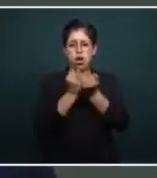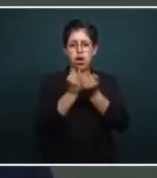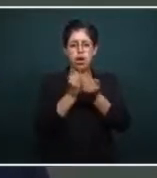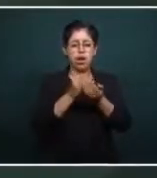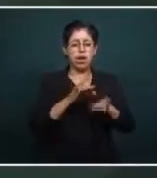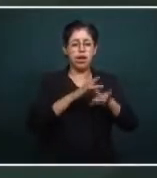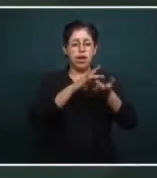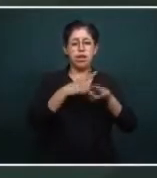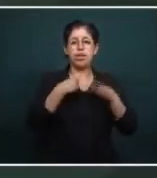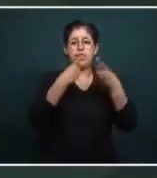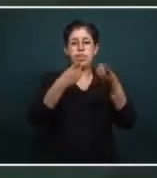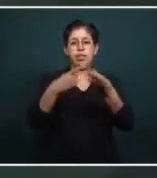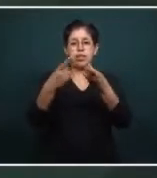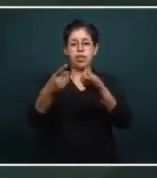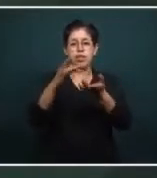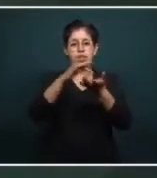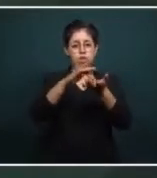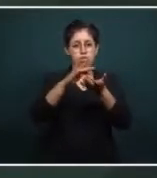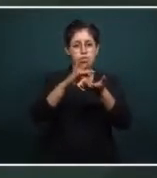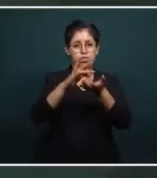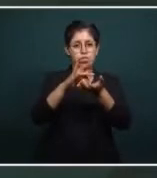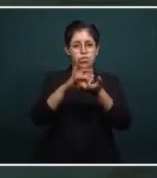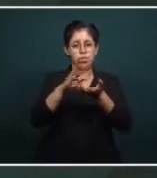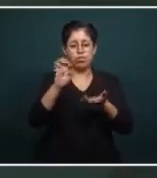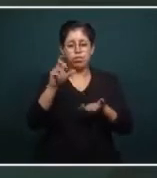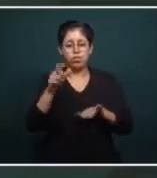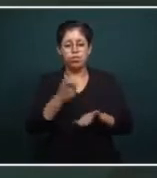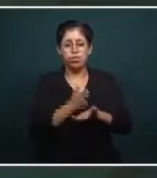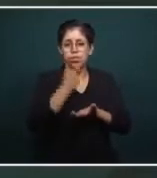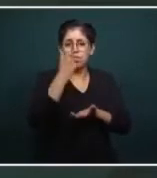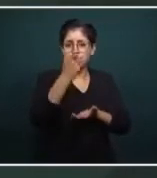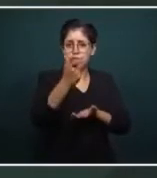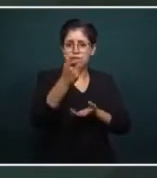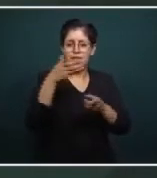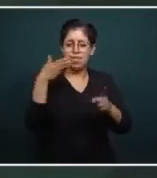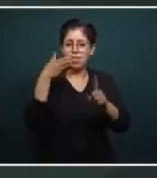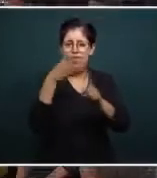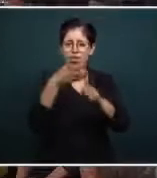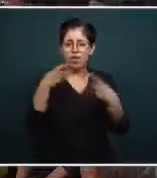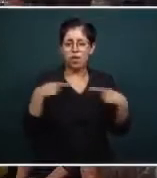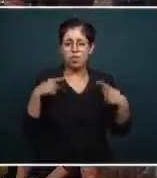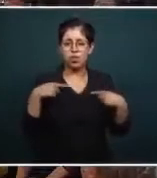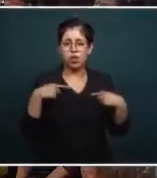todos los giving apoyos al all pueblo, the supports to the people para que lleguen